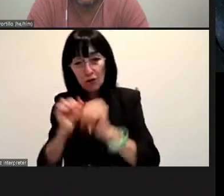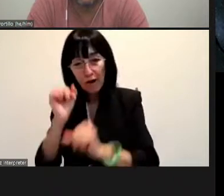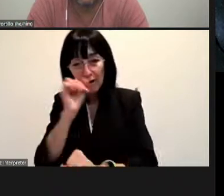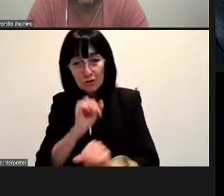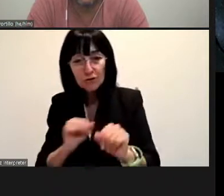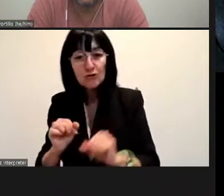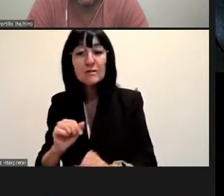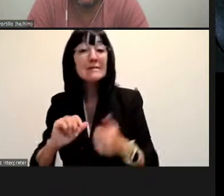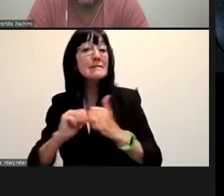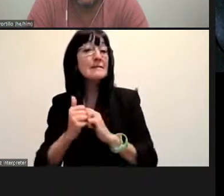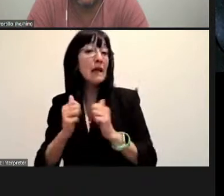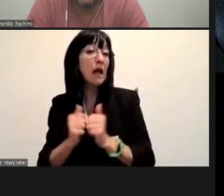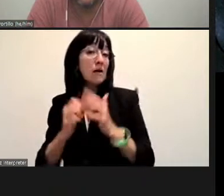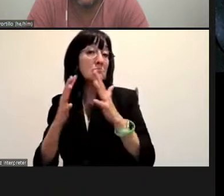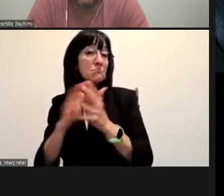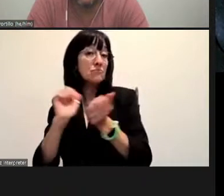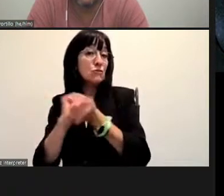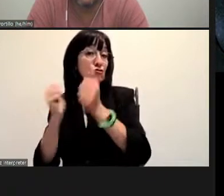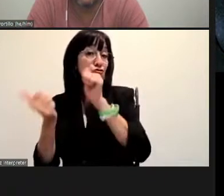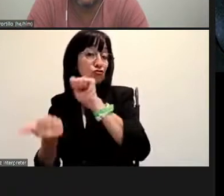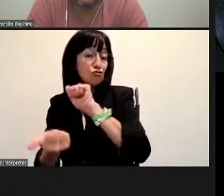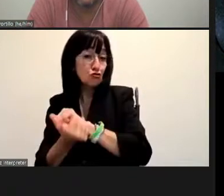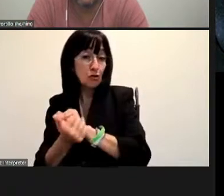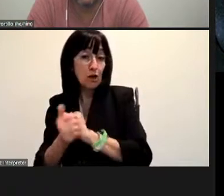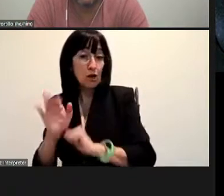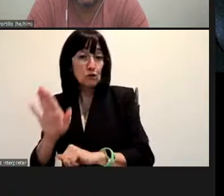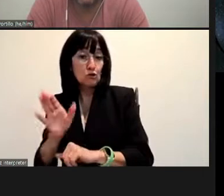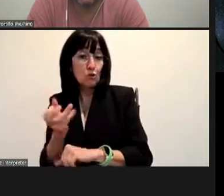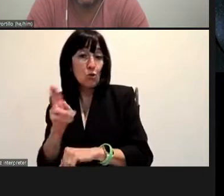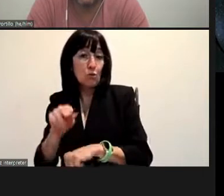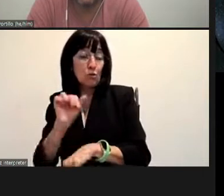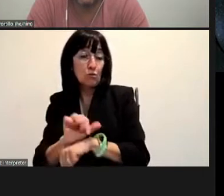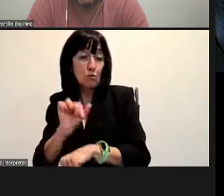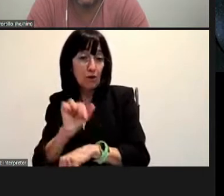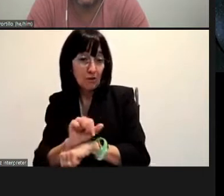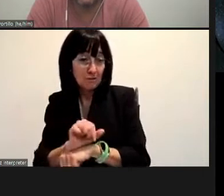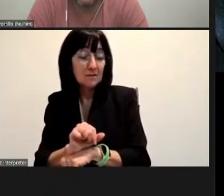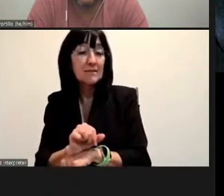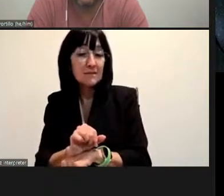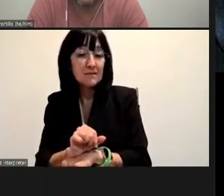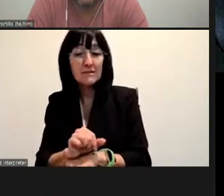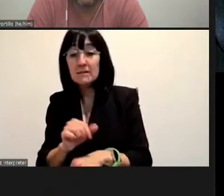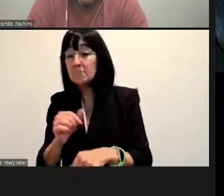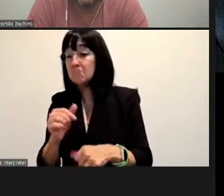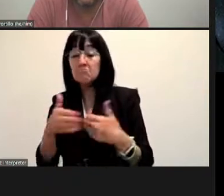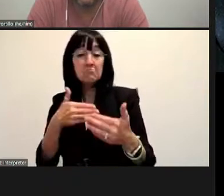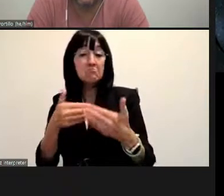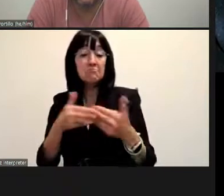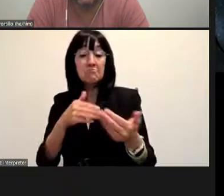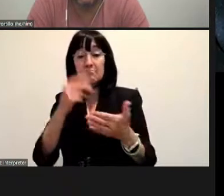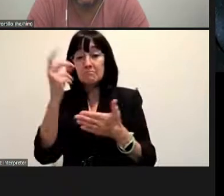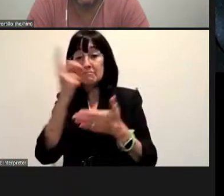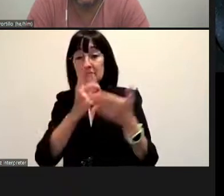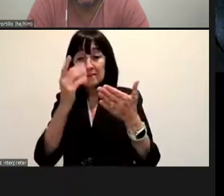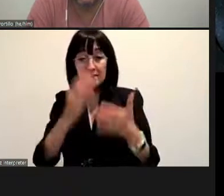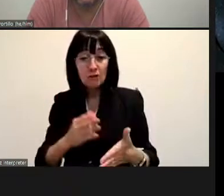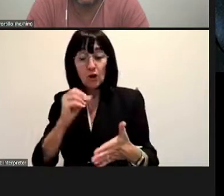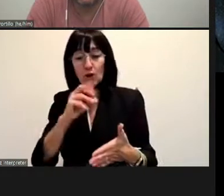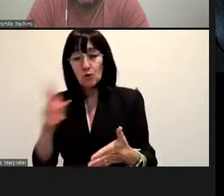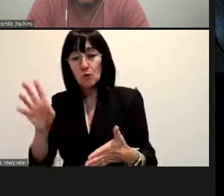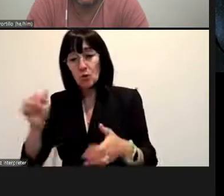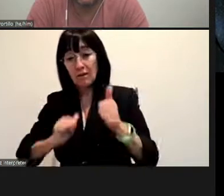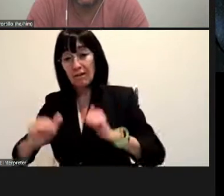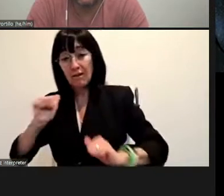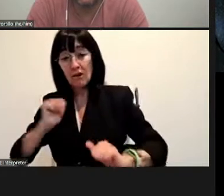inside your own practice as a designer or just a theatrical artist or